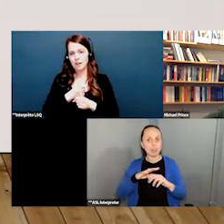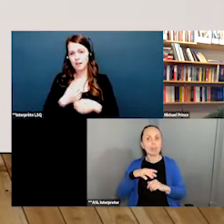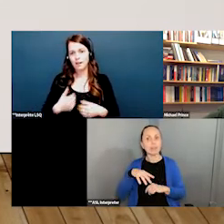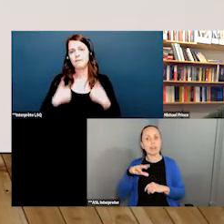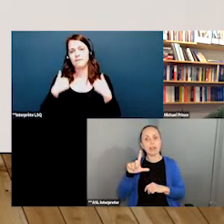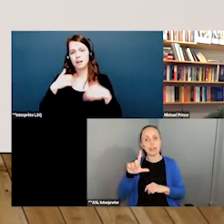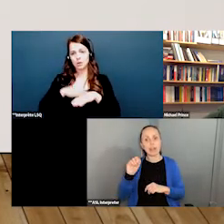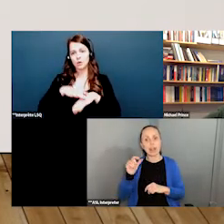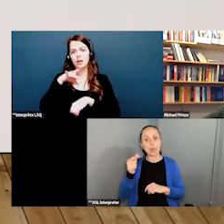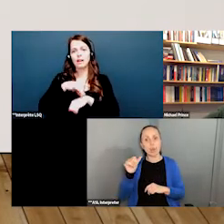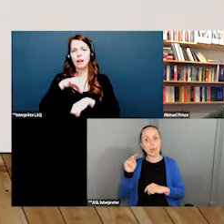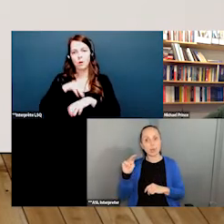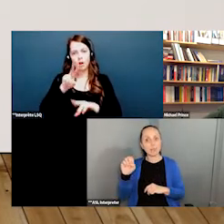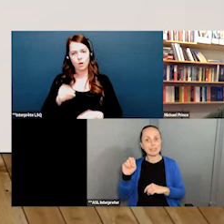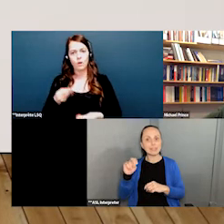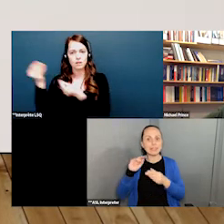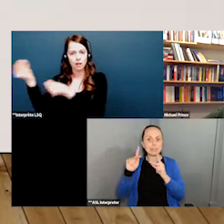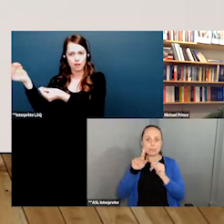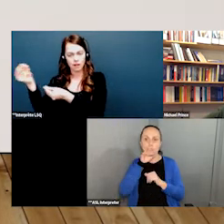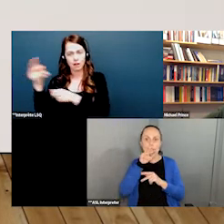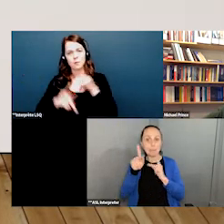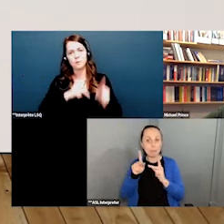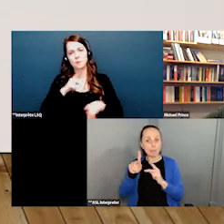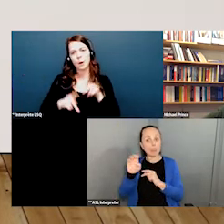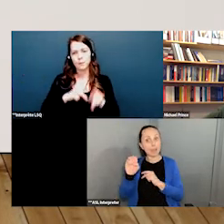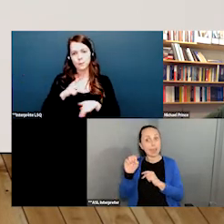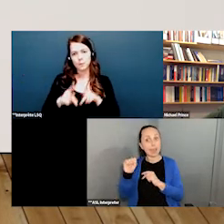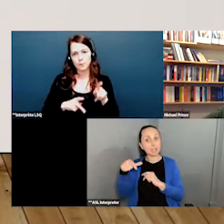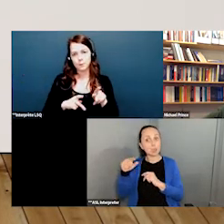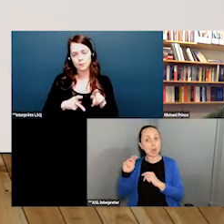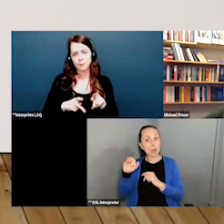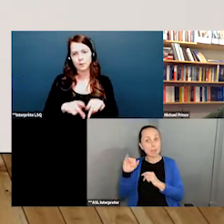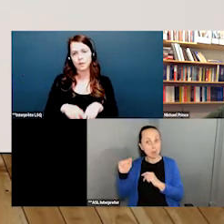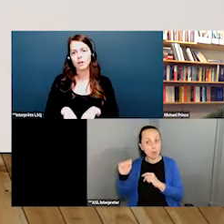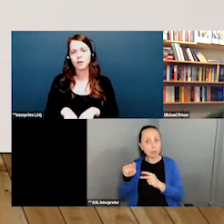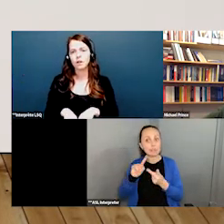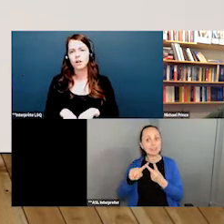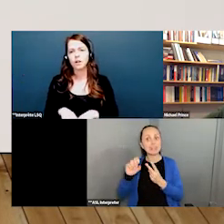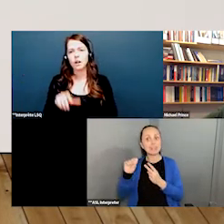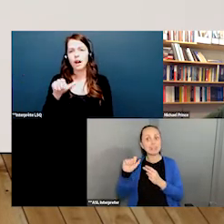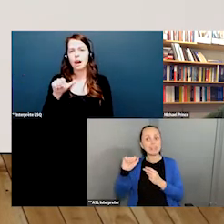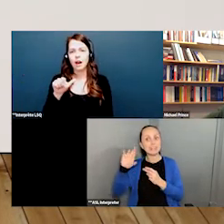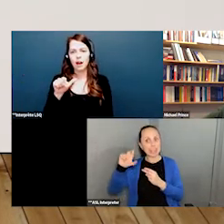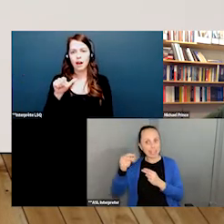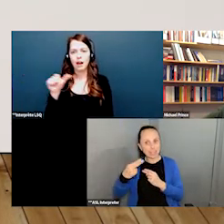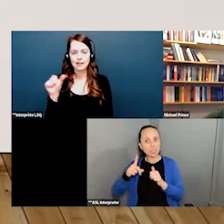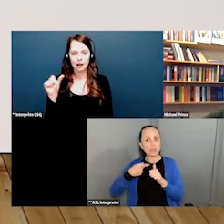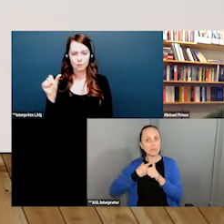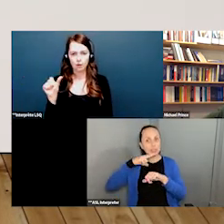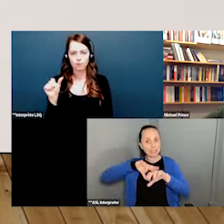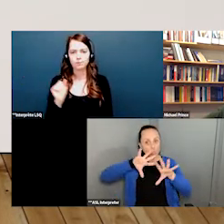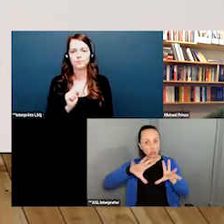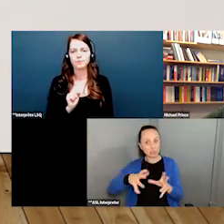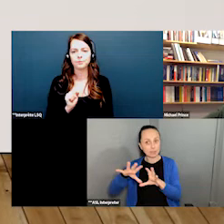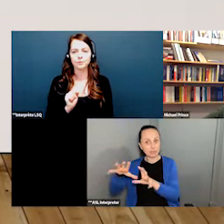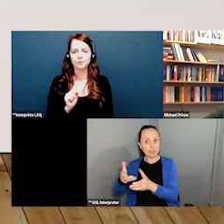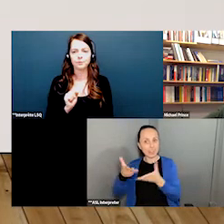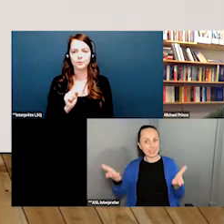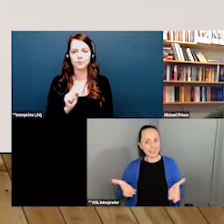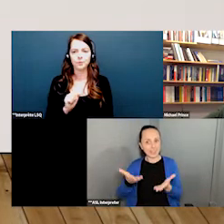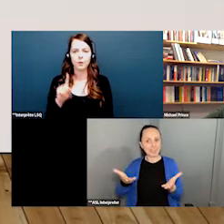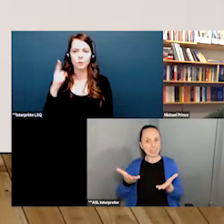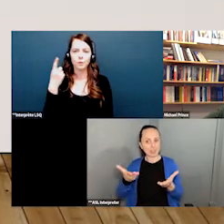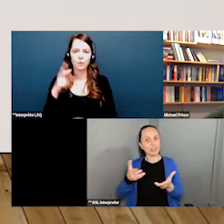the Lekwungen speaking peoples, the Esquimalt and Salish First Nations here